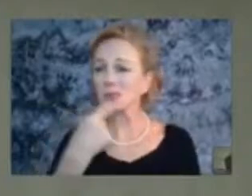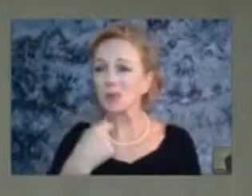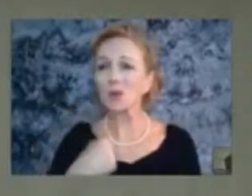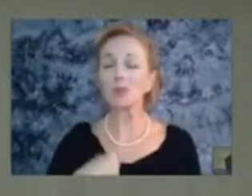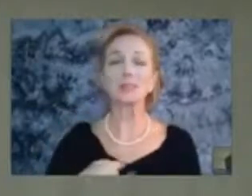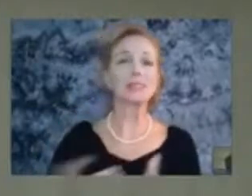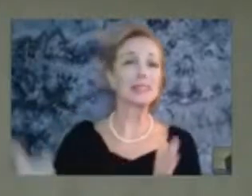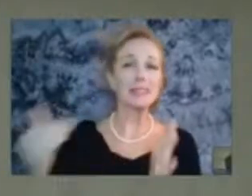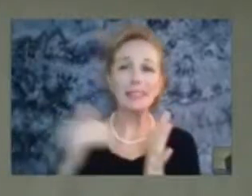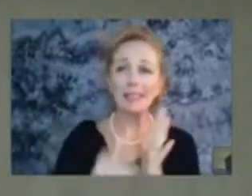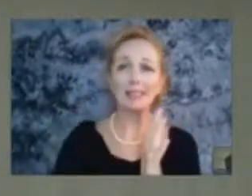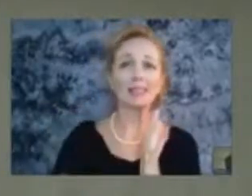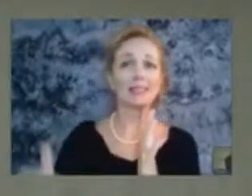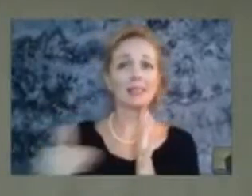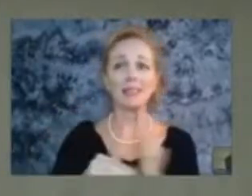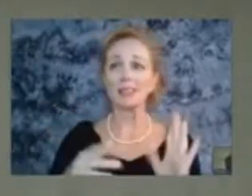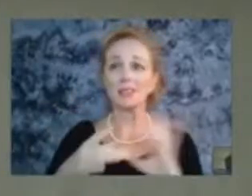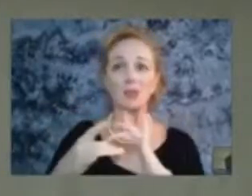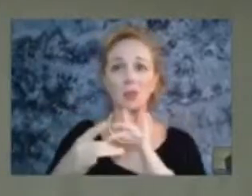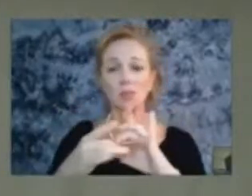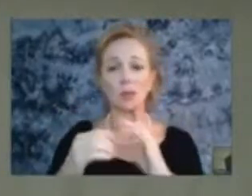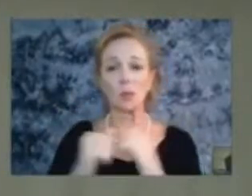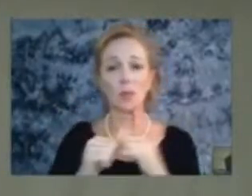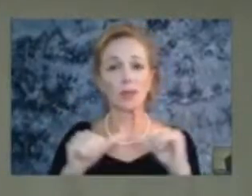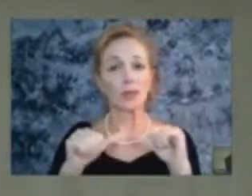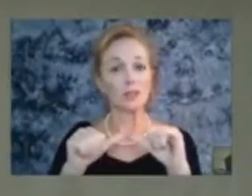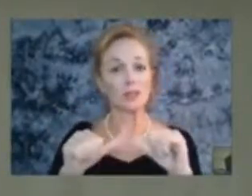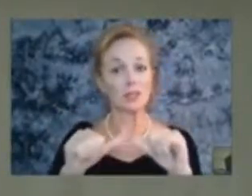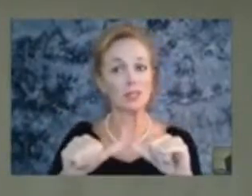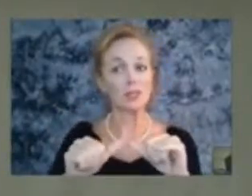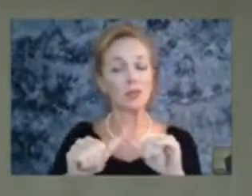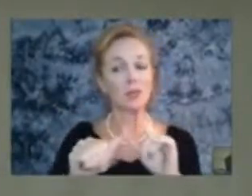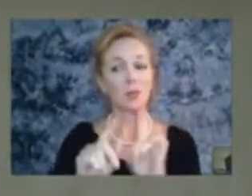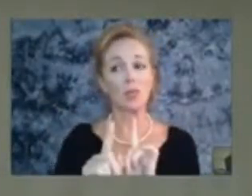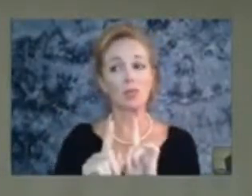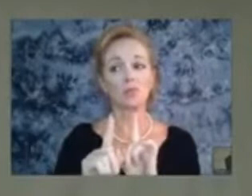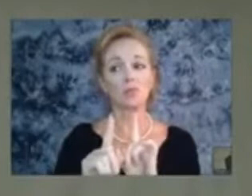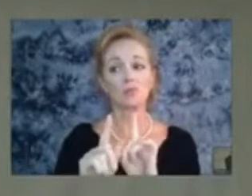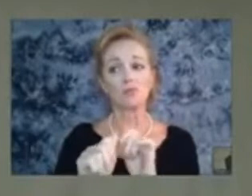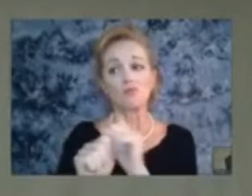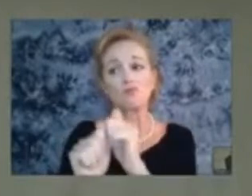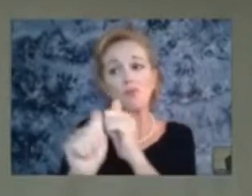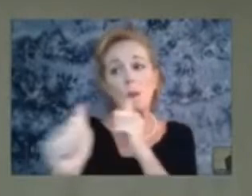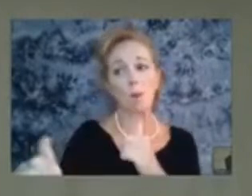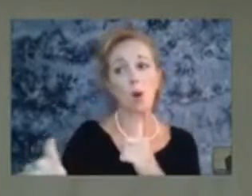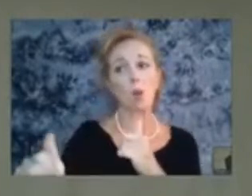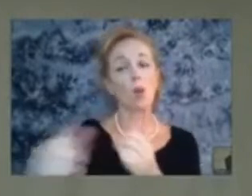are associated with continued remote learning unnecessarily.